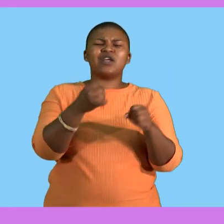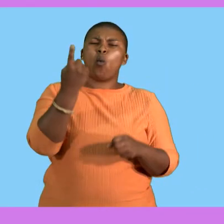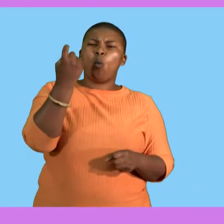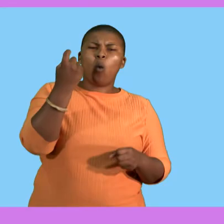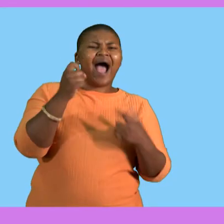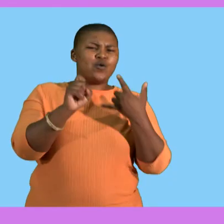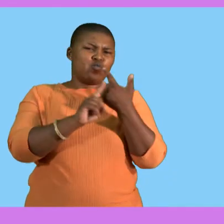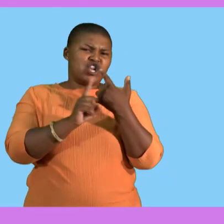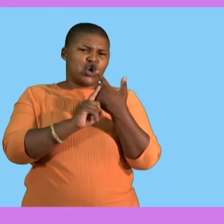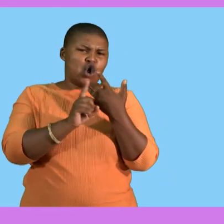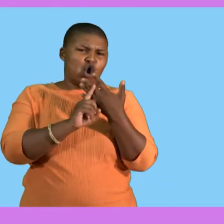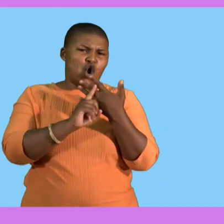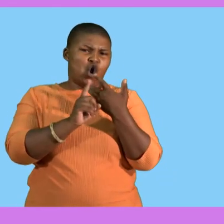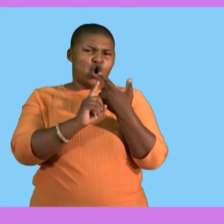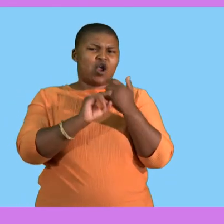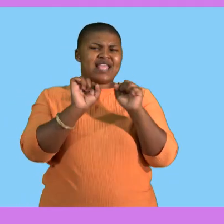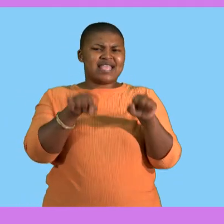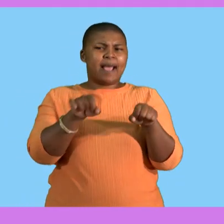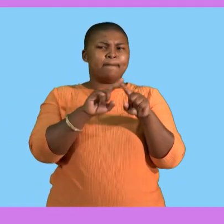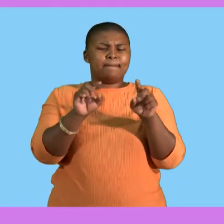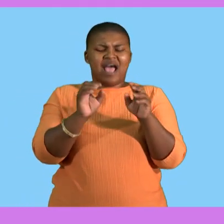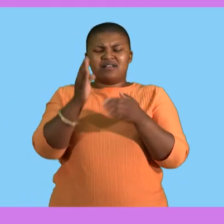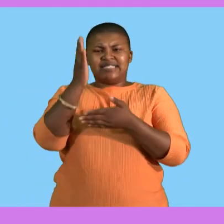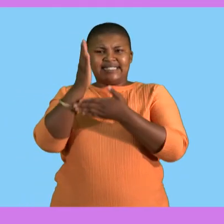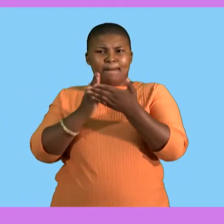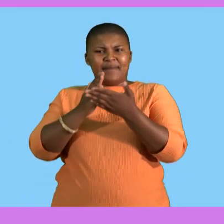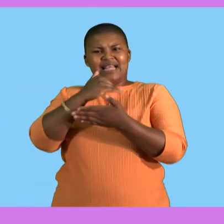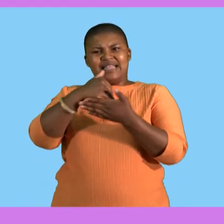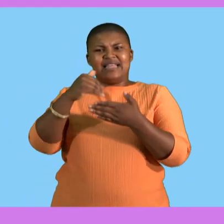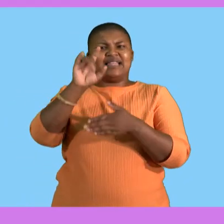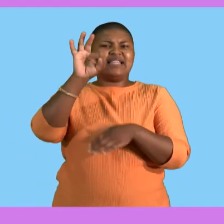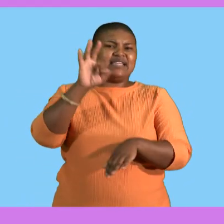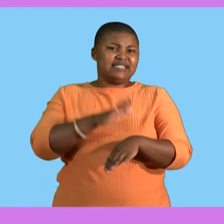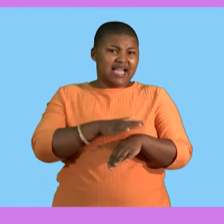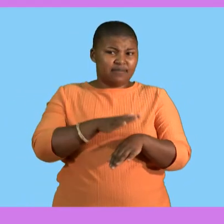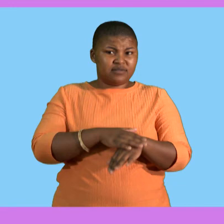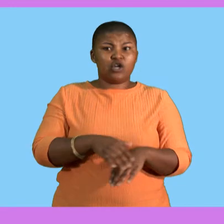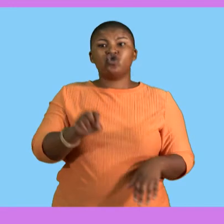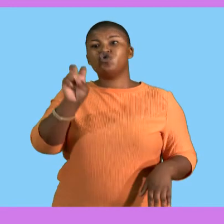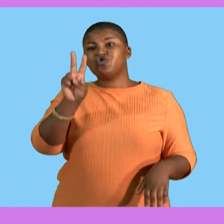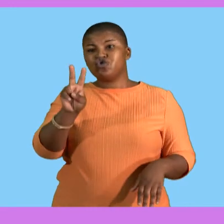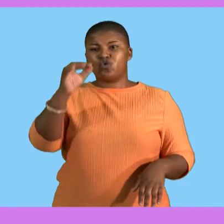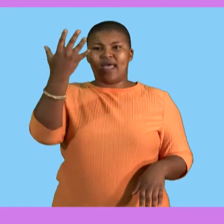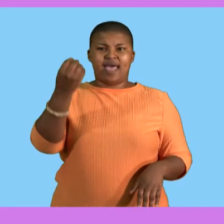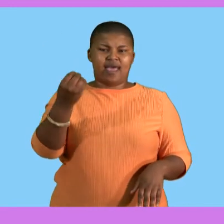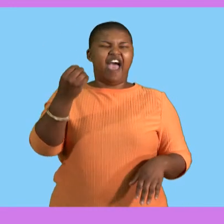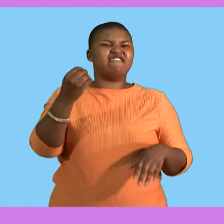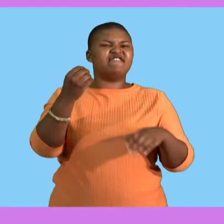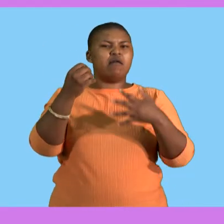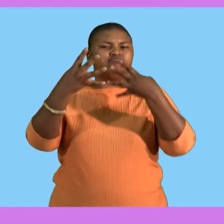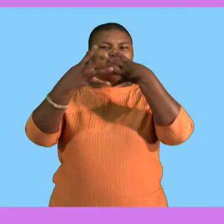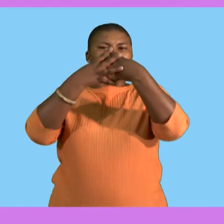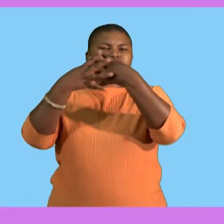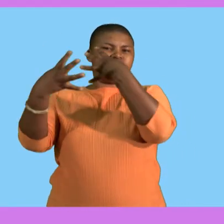it's only one window, it has been divided into three, and then 2 of them has got burglar